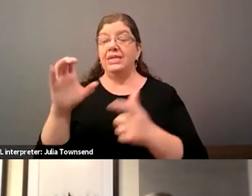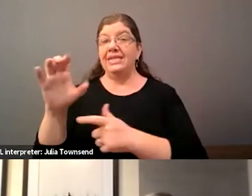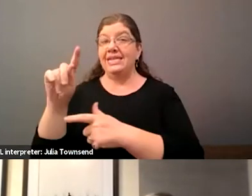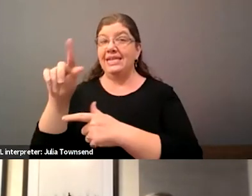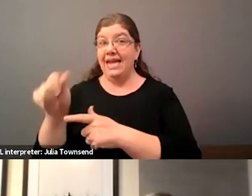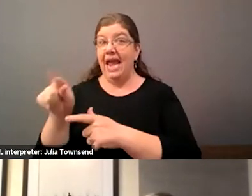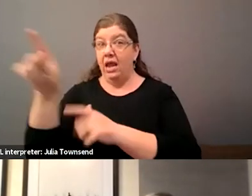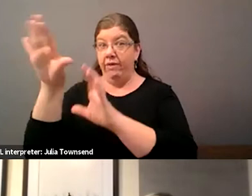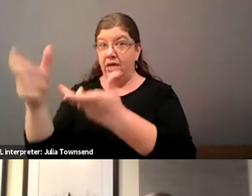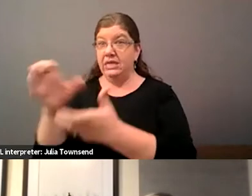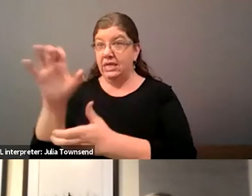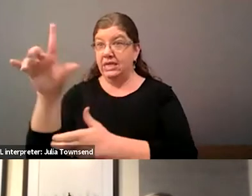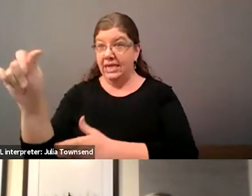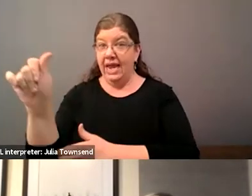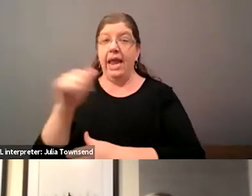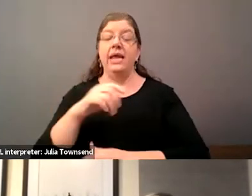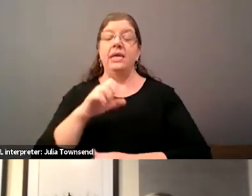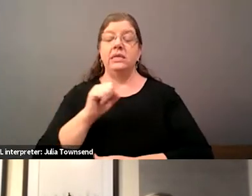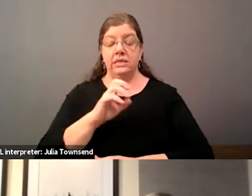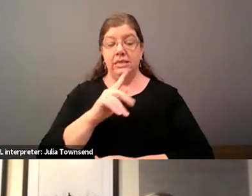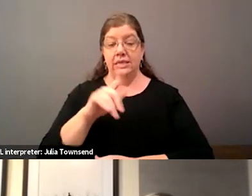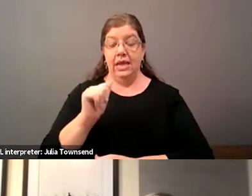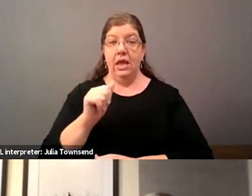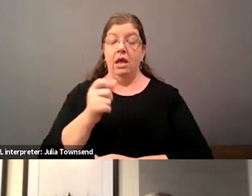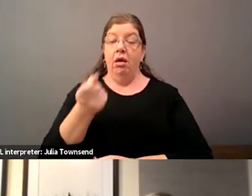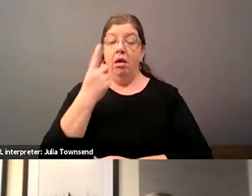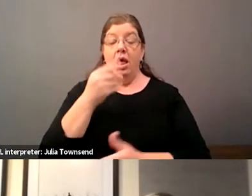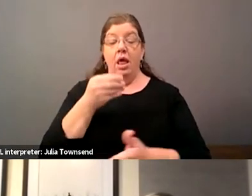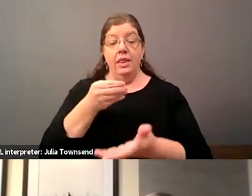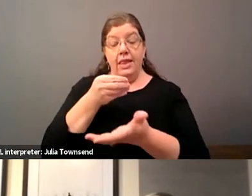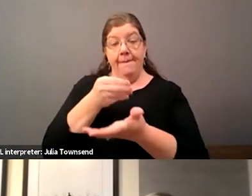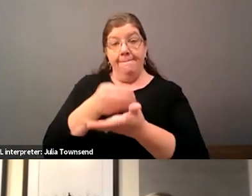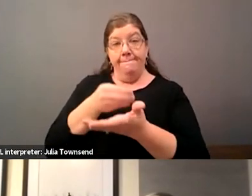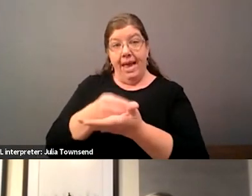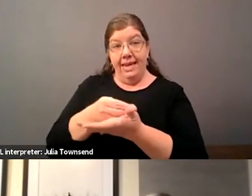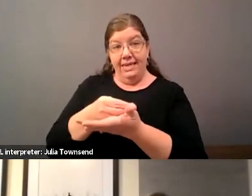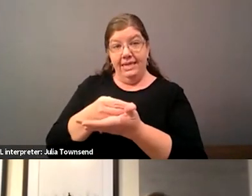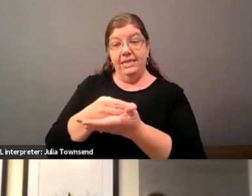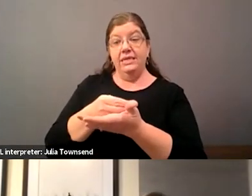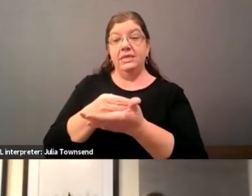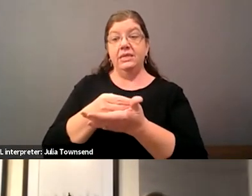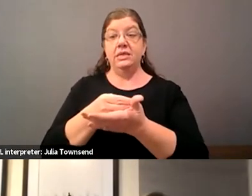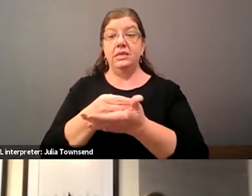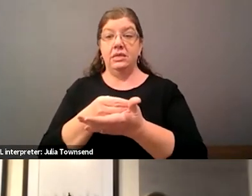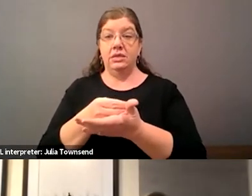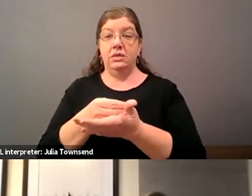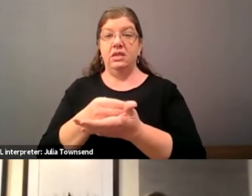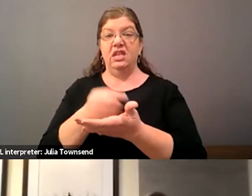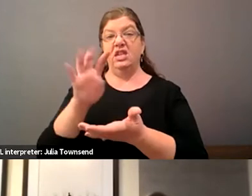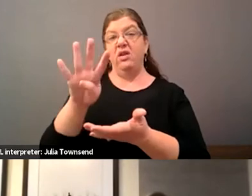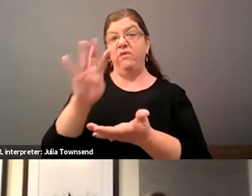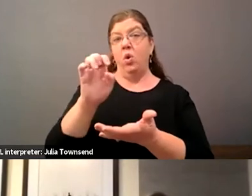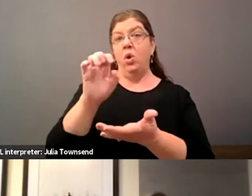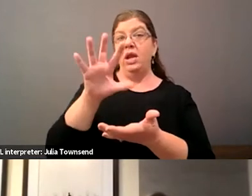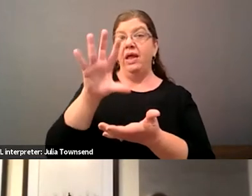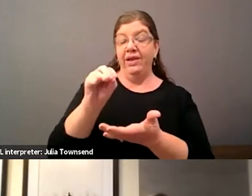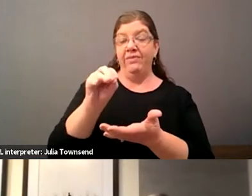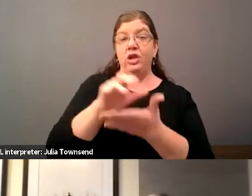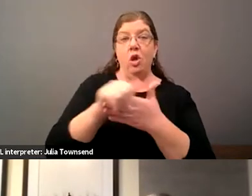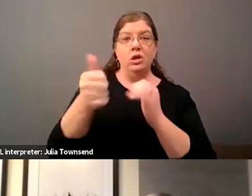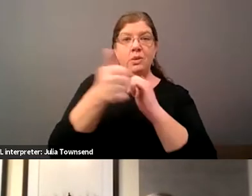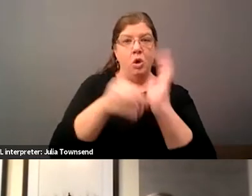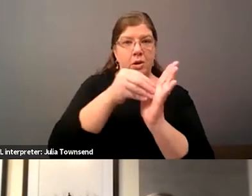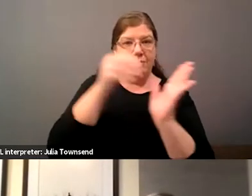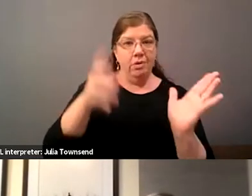have is that um the monies that this uh 450 per pupil is coming